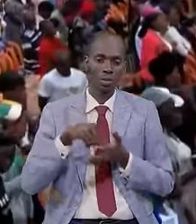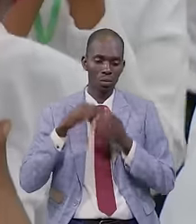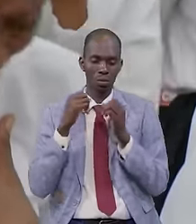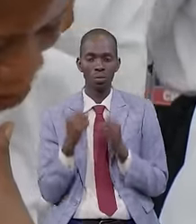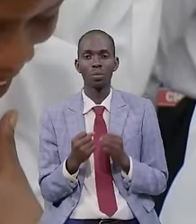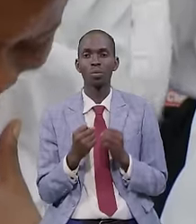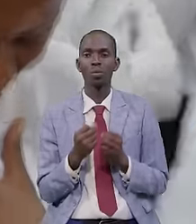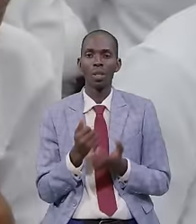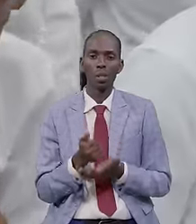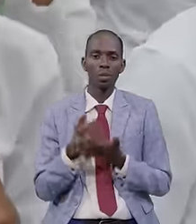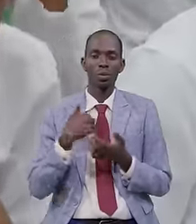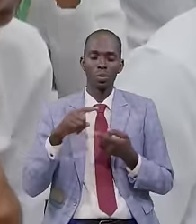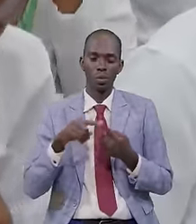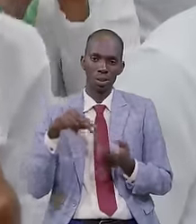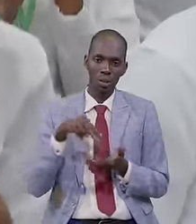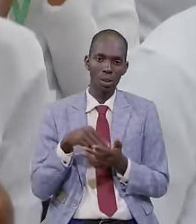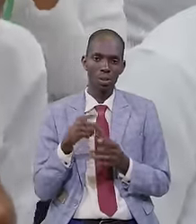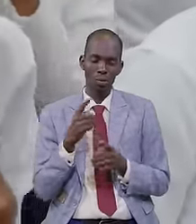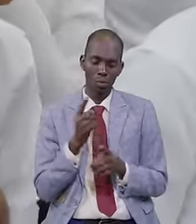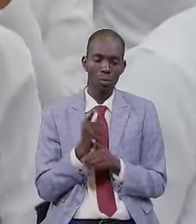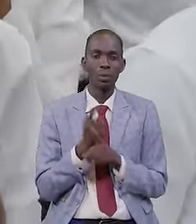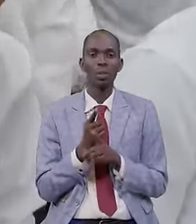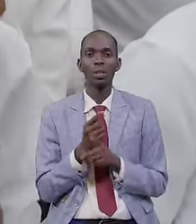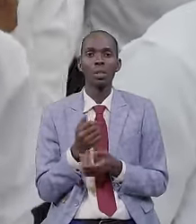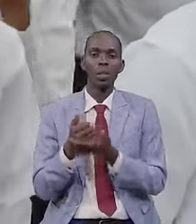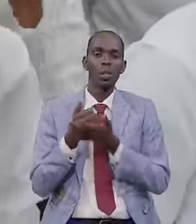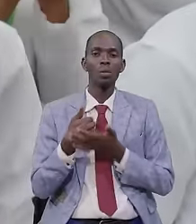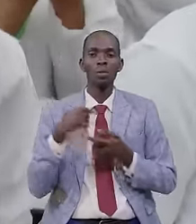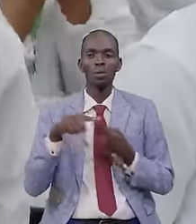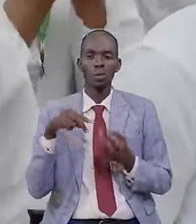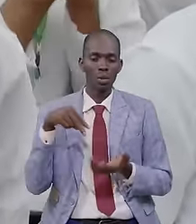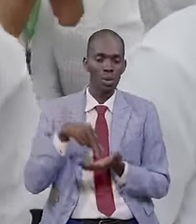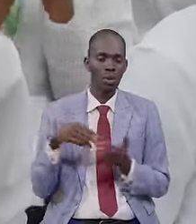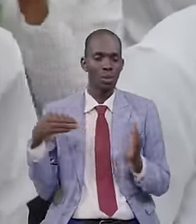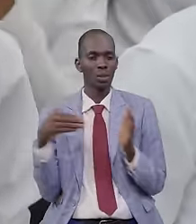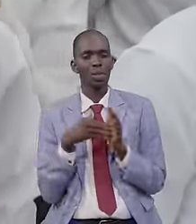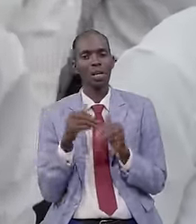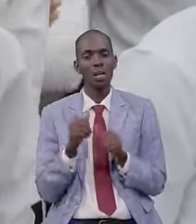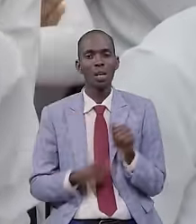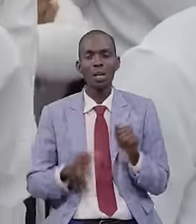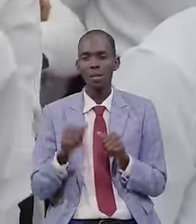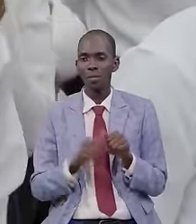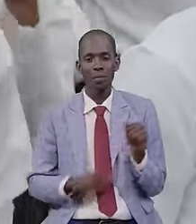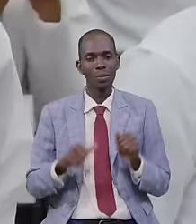Stand straight. Stand against every corruption. Stand